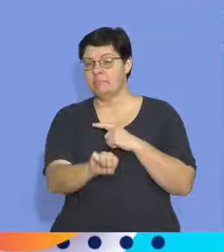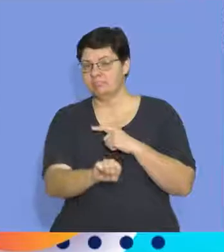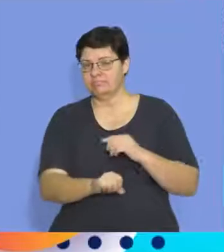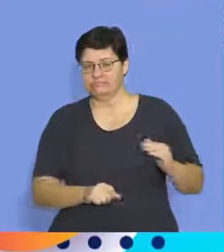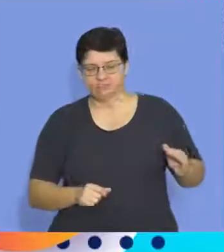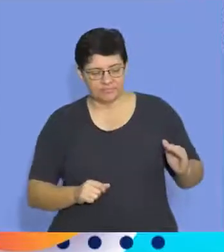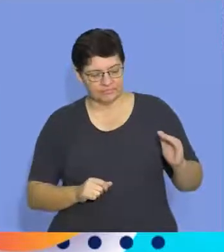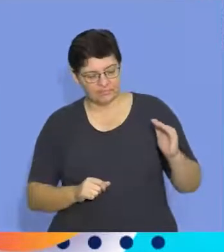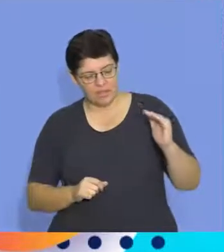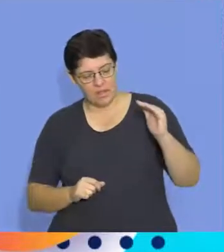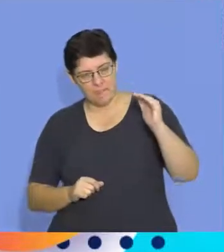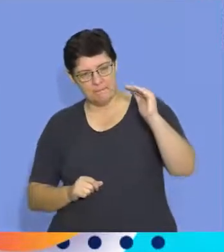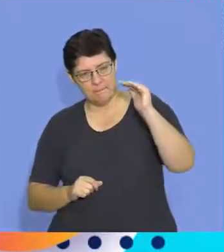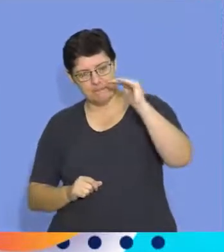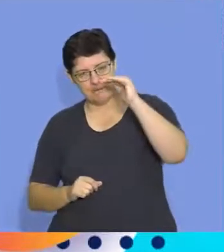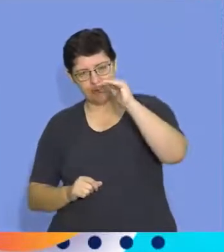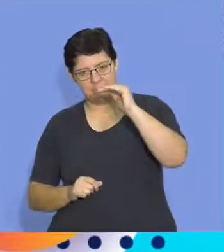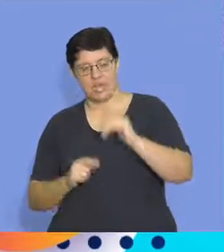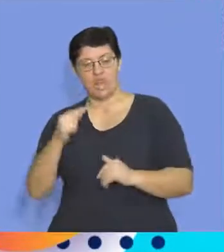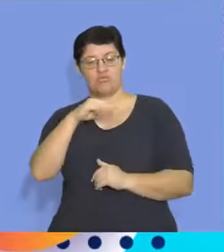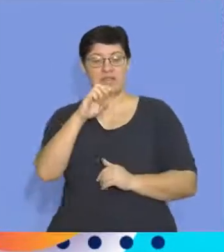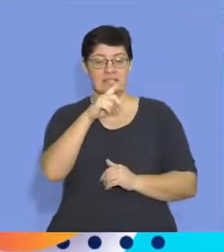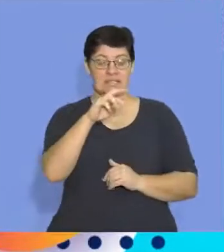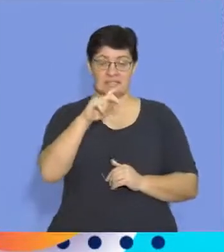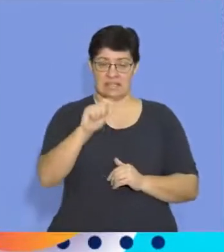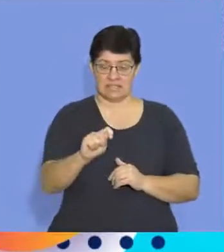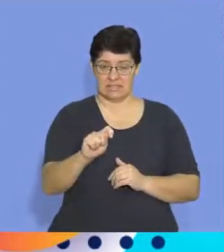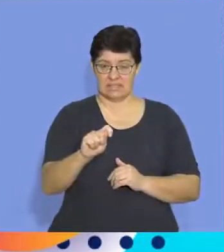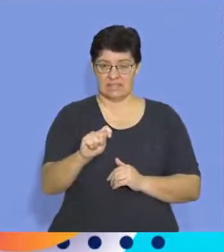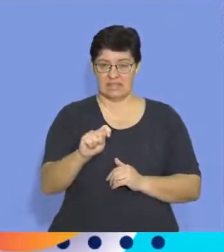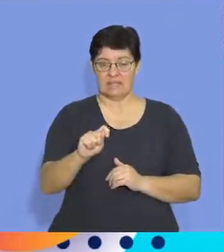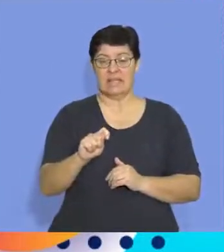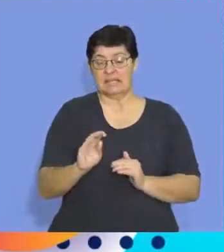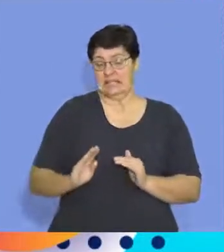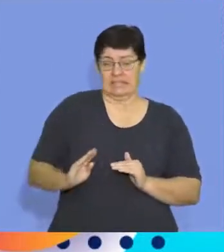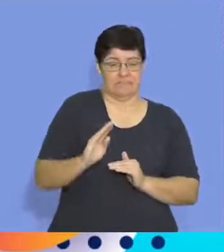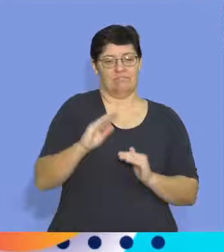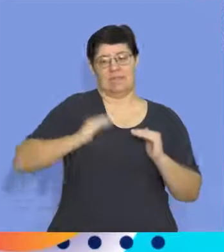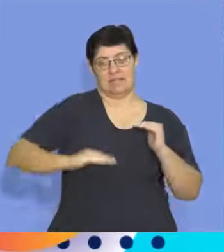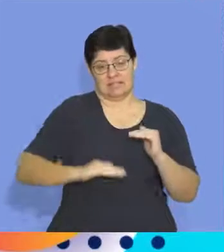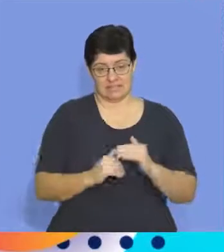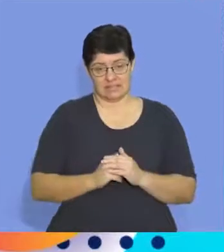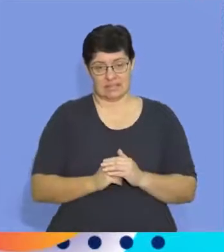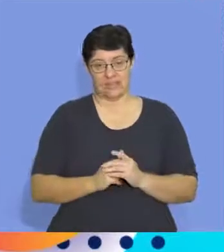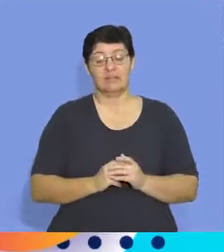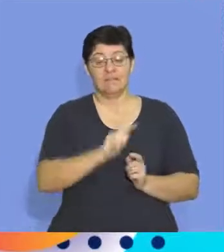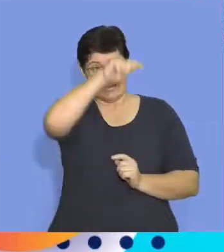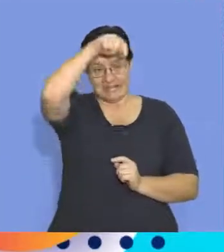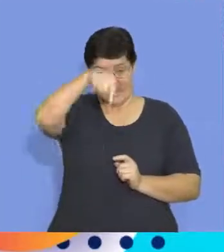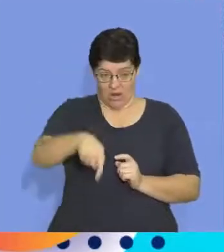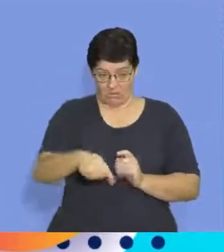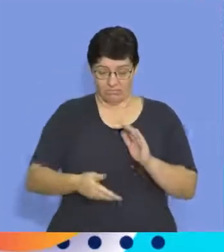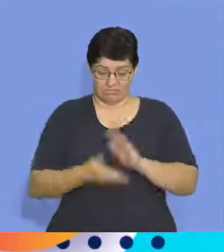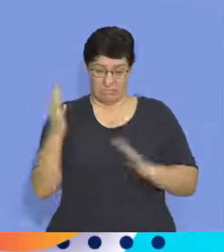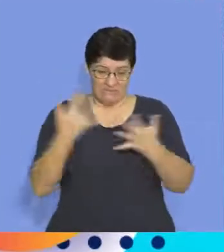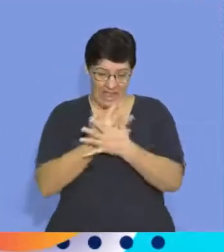up and it slows down, the gradient of the graph gets less steep. As it comes down and speeds up,